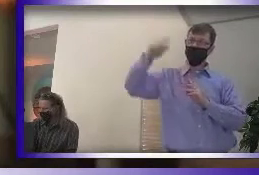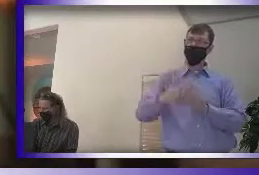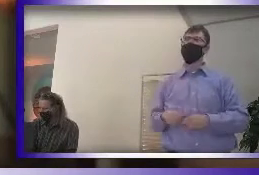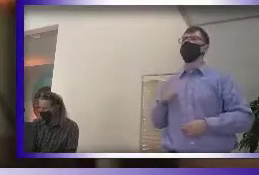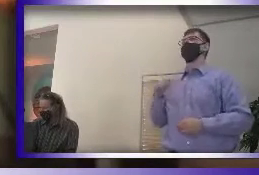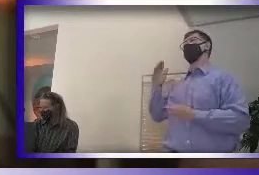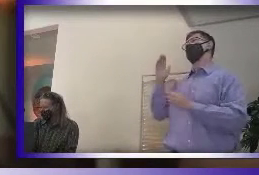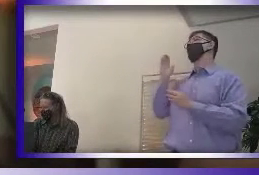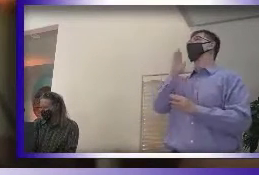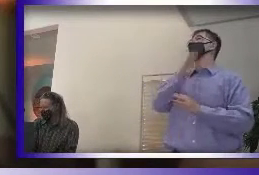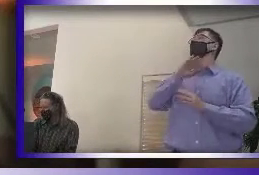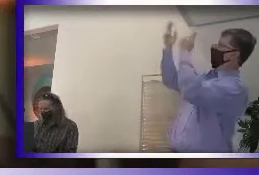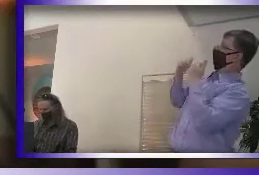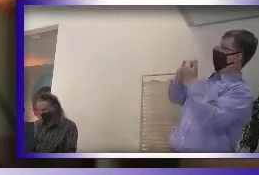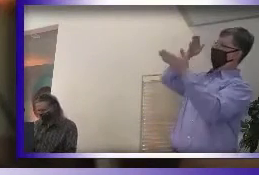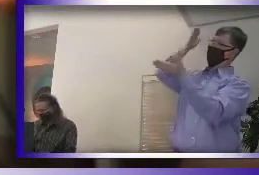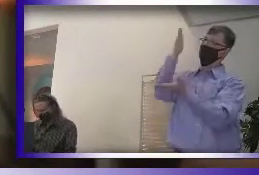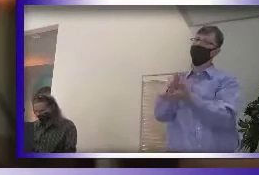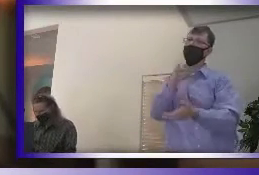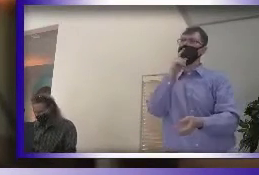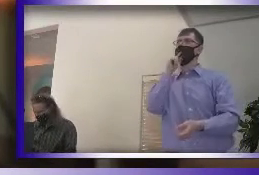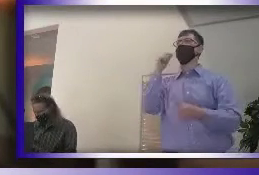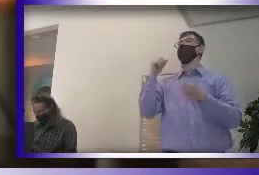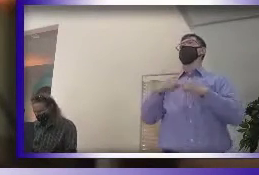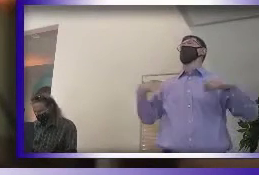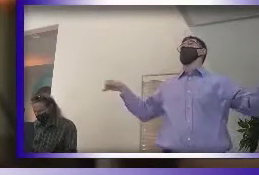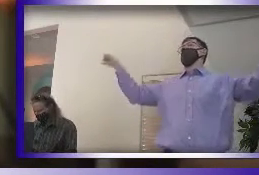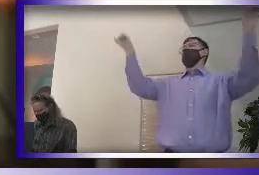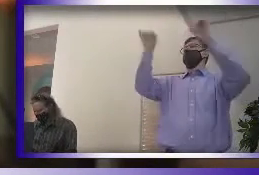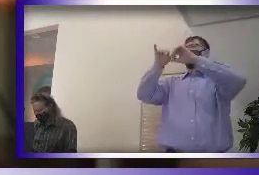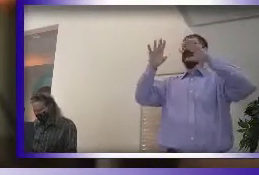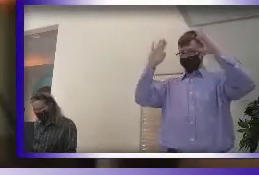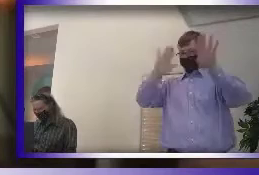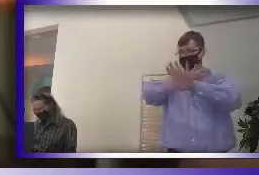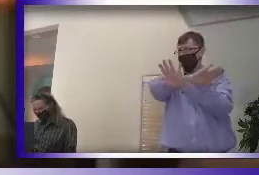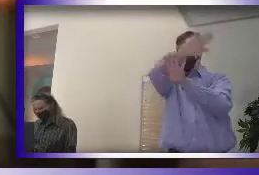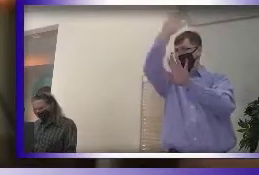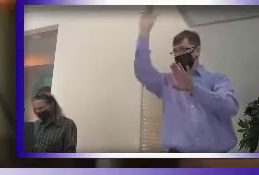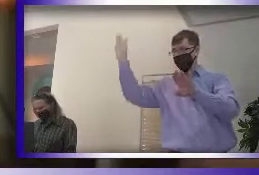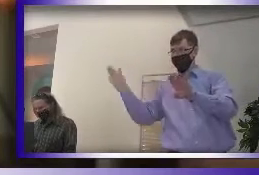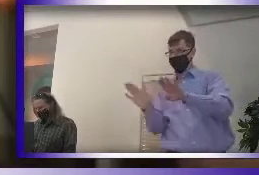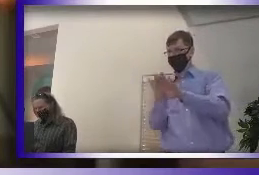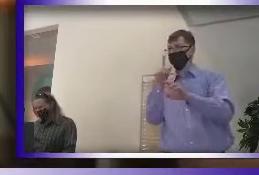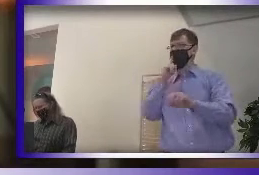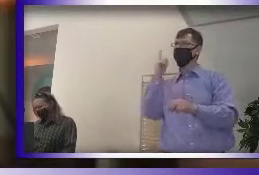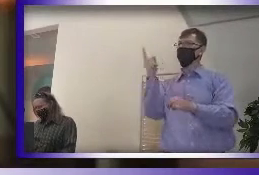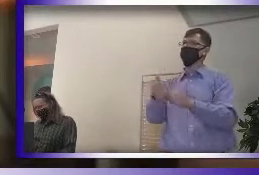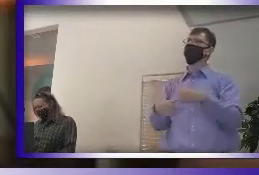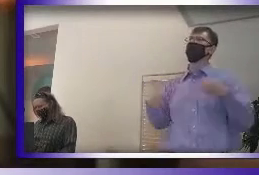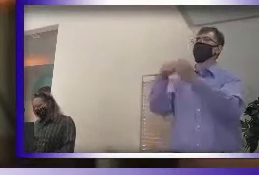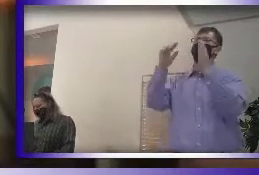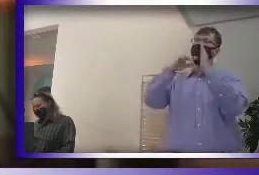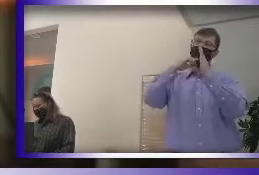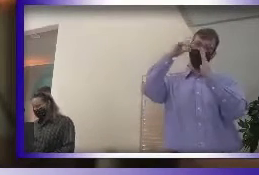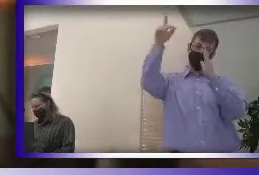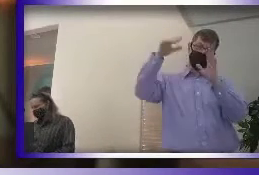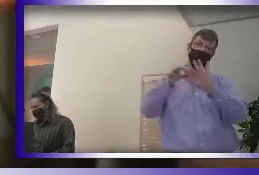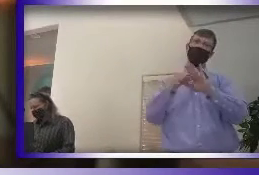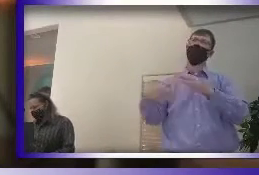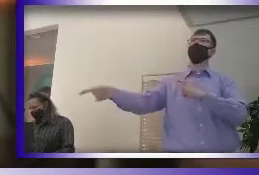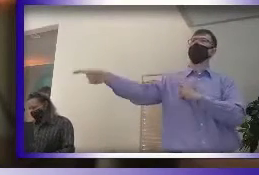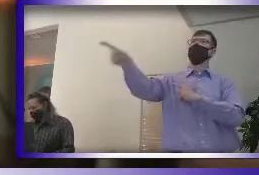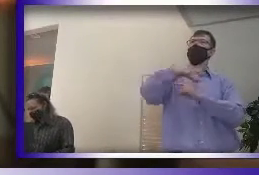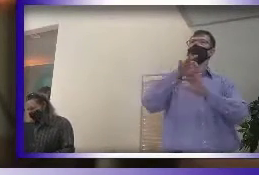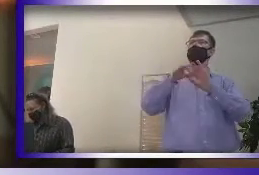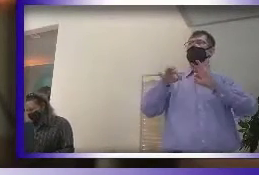And this is simply what we do. And I release this word to the law, knowing it automatically becomes